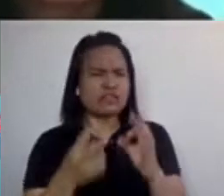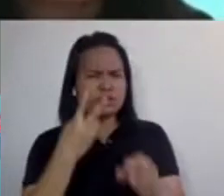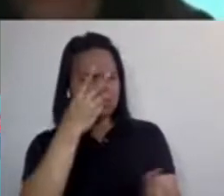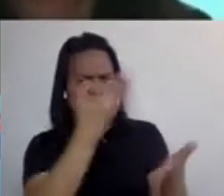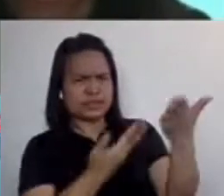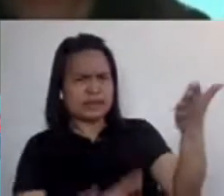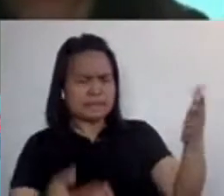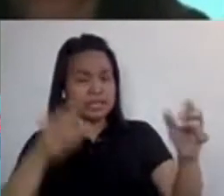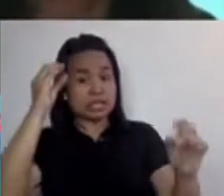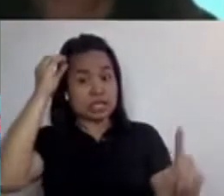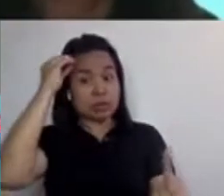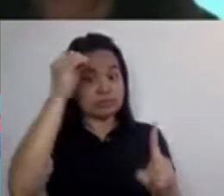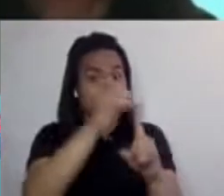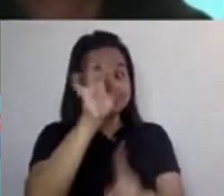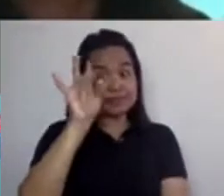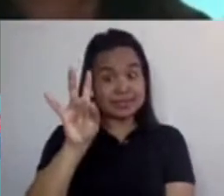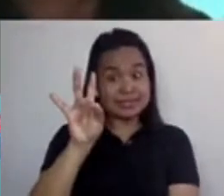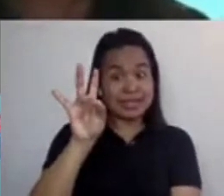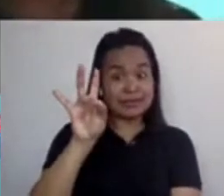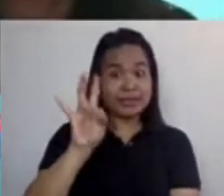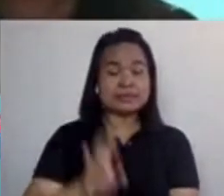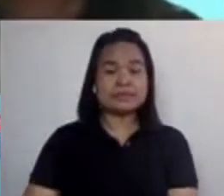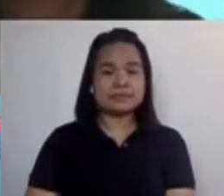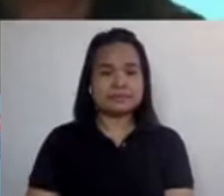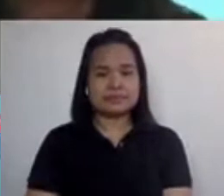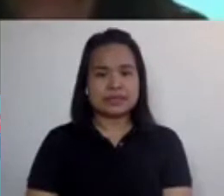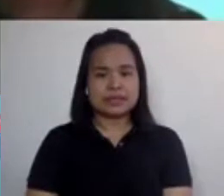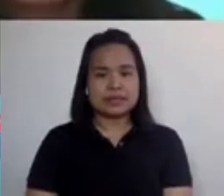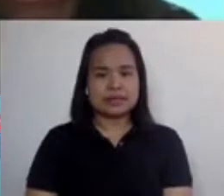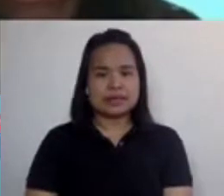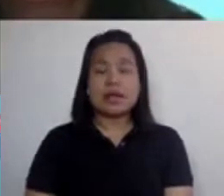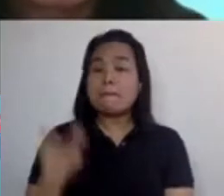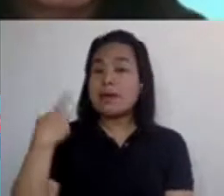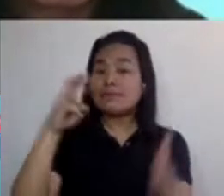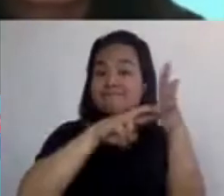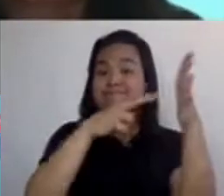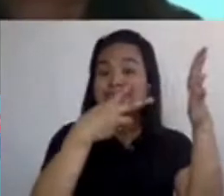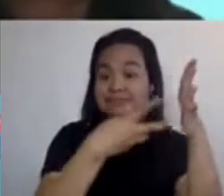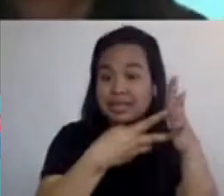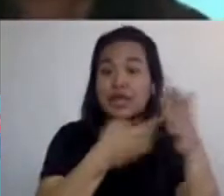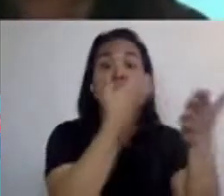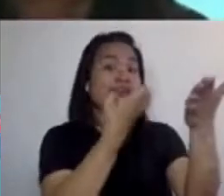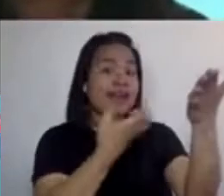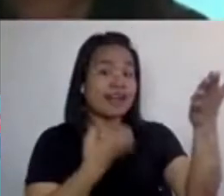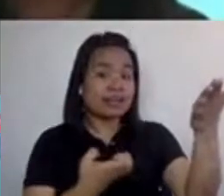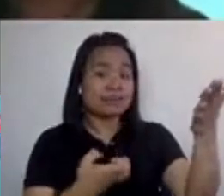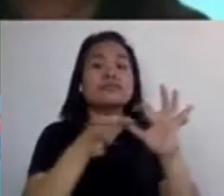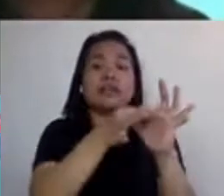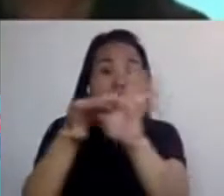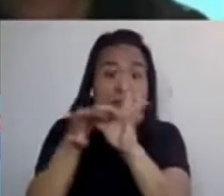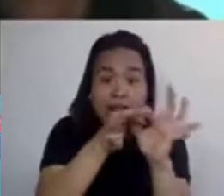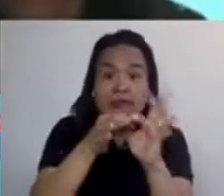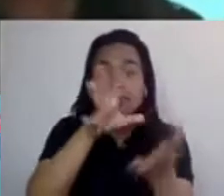one zoomed in, you have here the definition for the elements of collaborative learning. And that includes